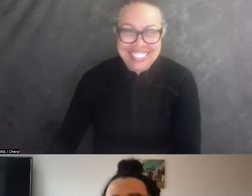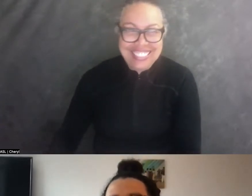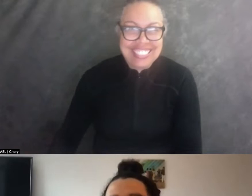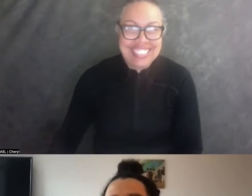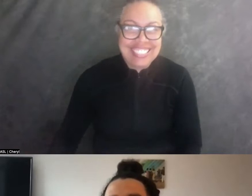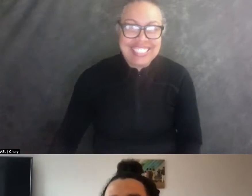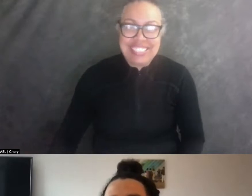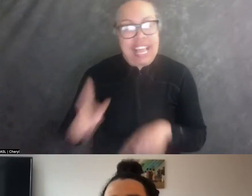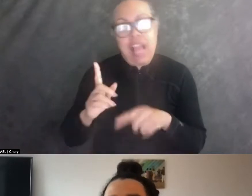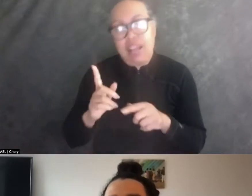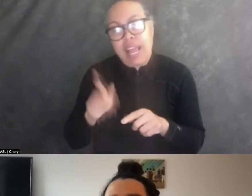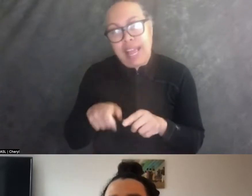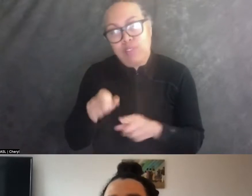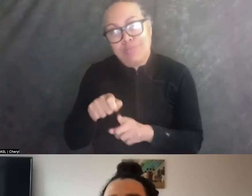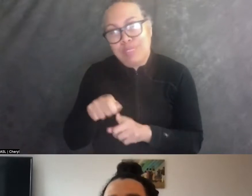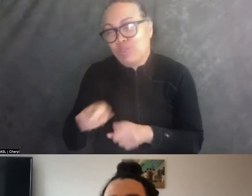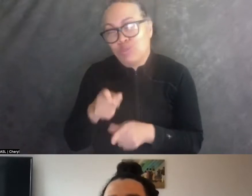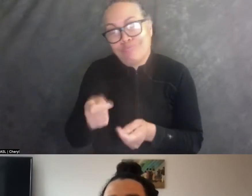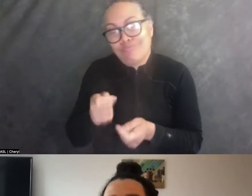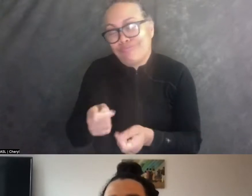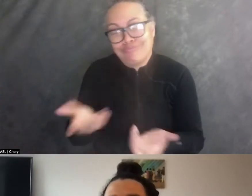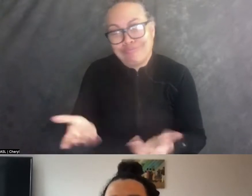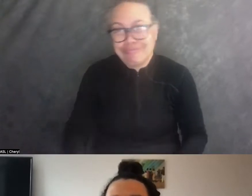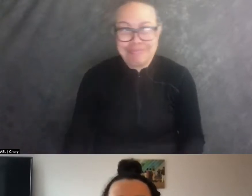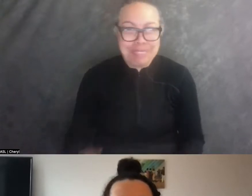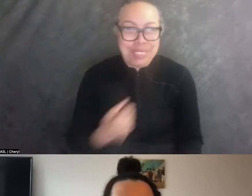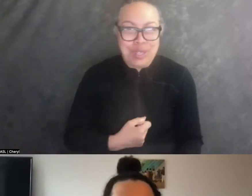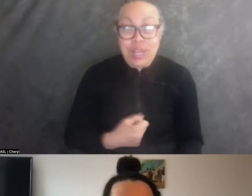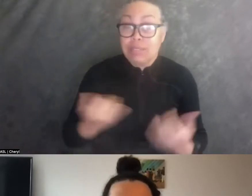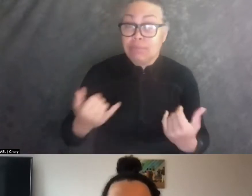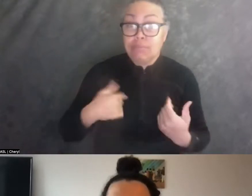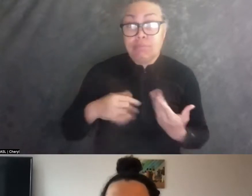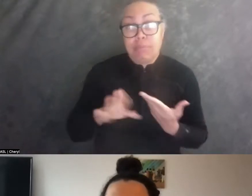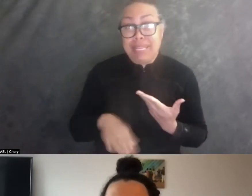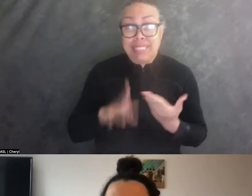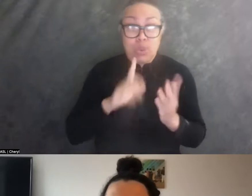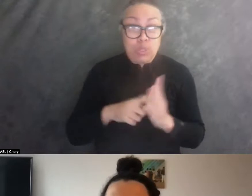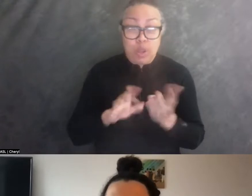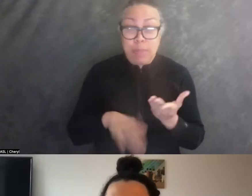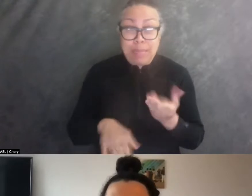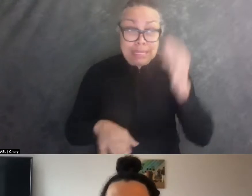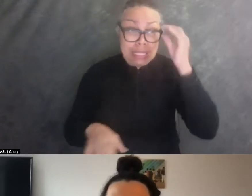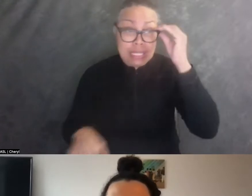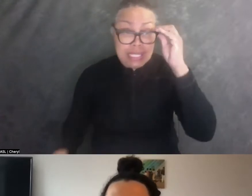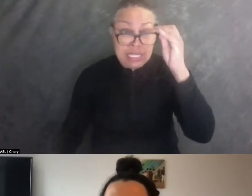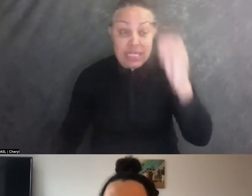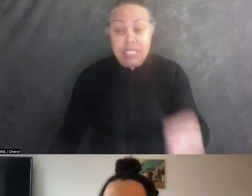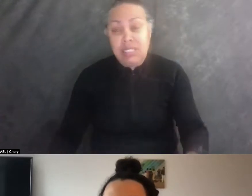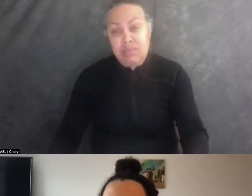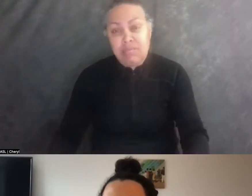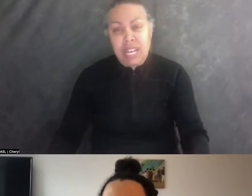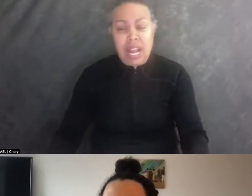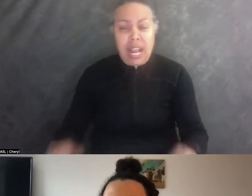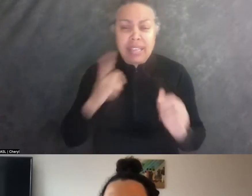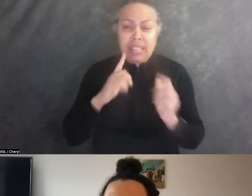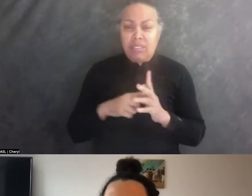I couldn't resist, Simone, I'm sorry. So I'm gonna be real basic. I'm gonna start off basic and I think we'll be able to build from there.